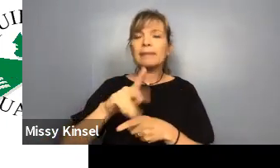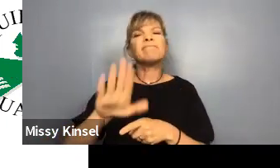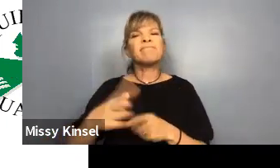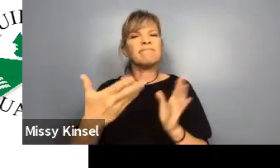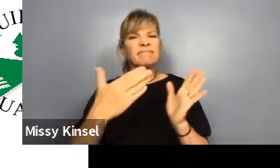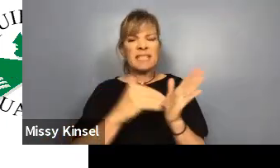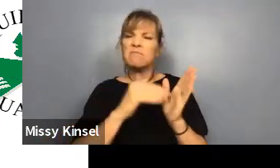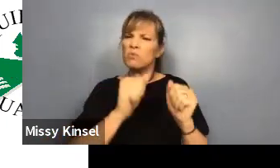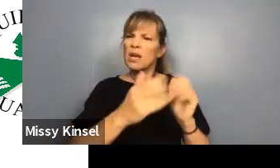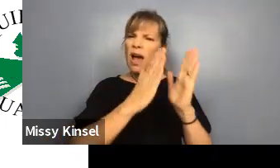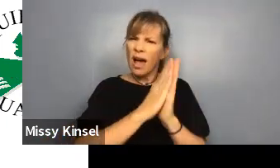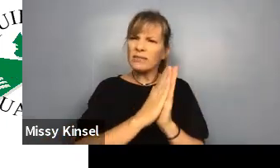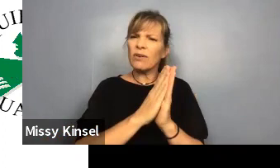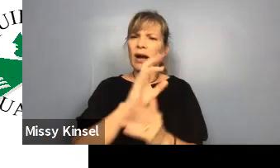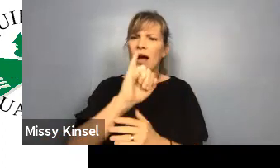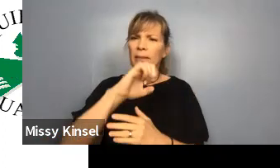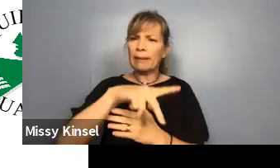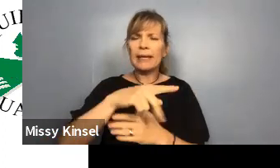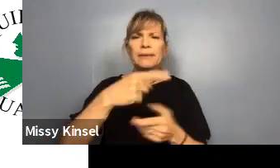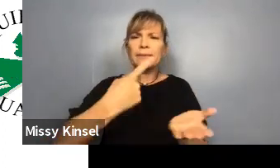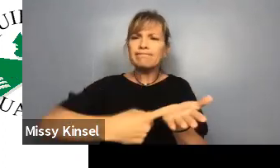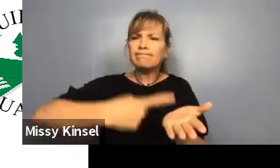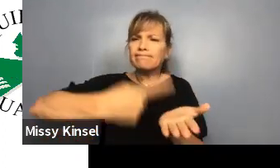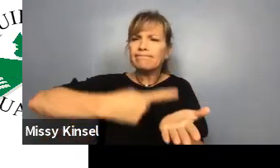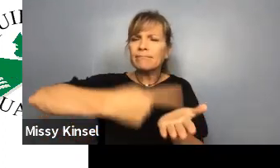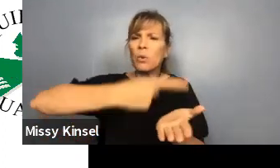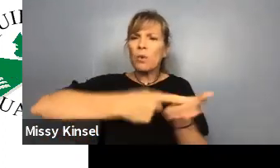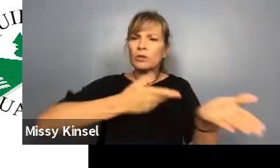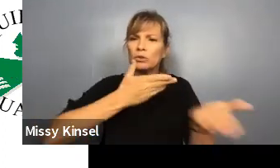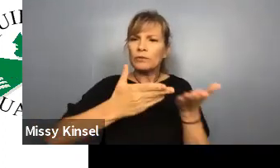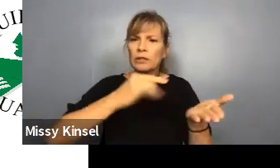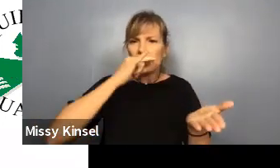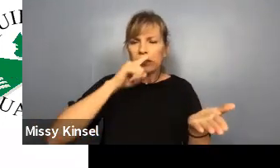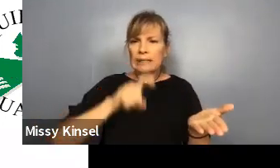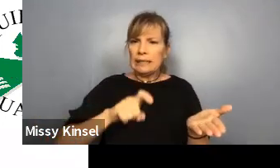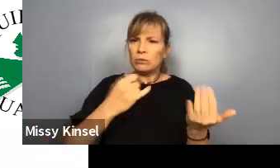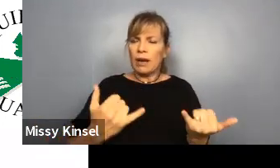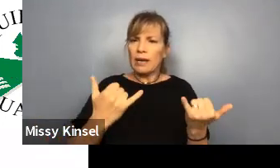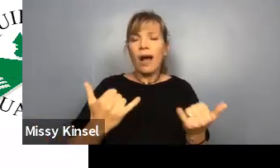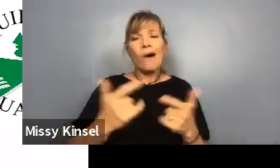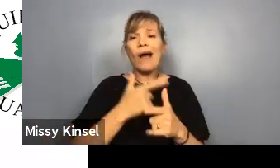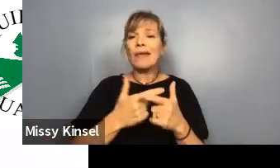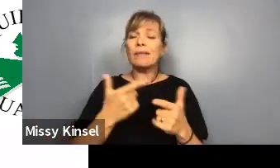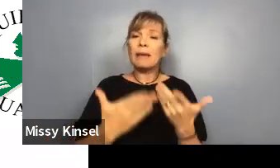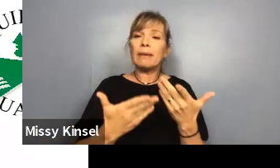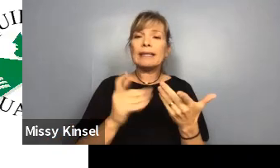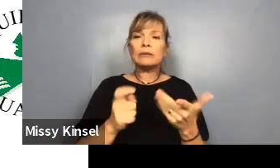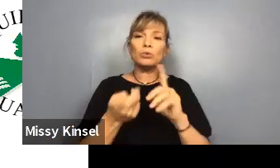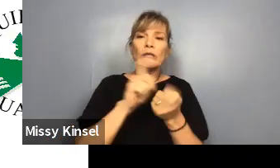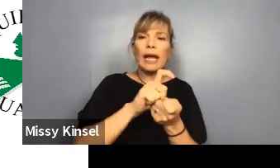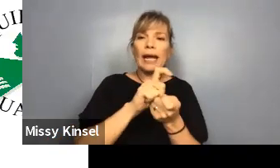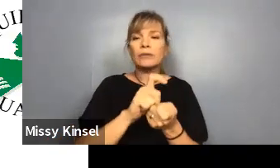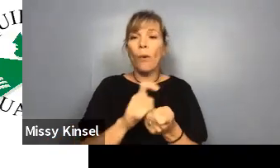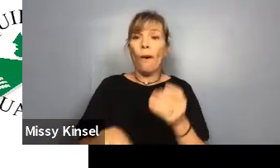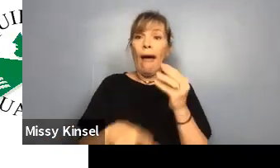you can ask for an IEP meeting to discuss what services your child needs and any additions or modifications that should be